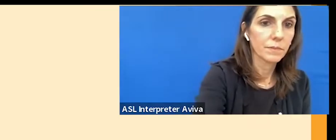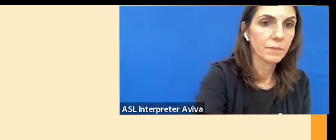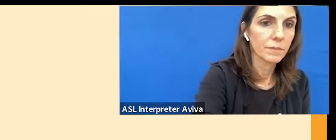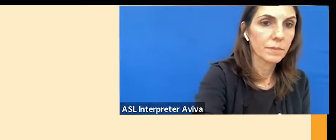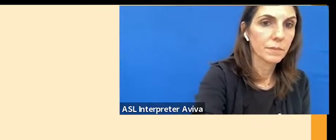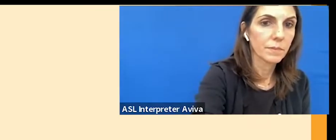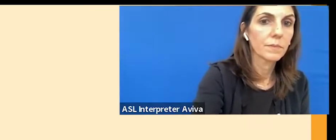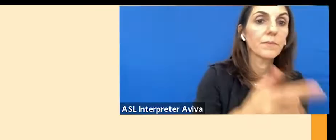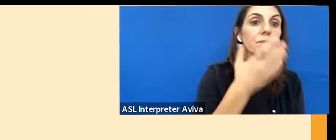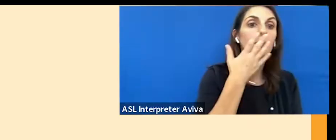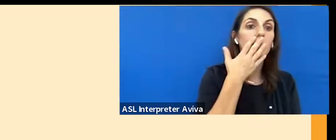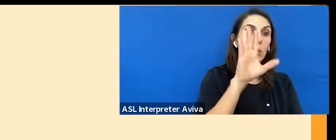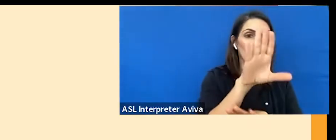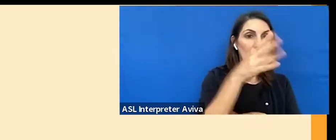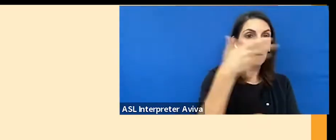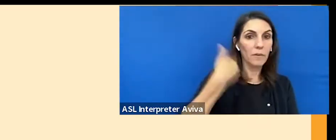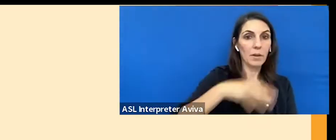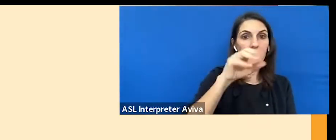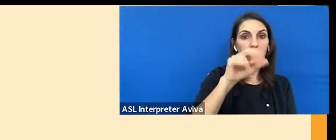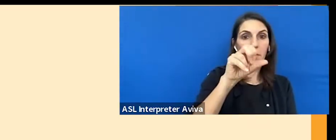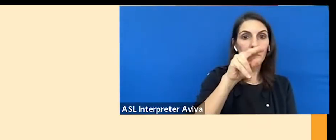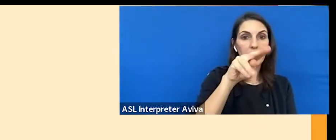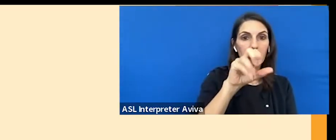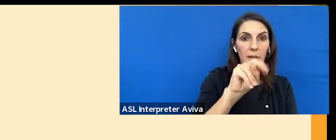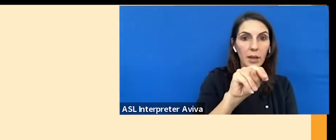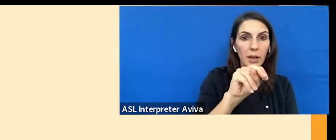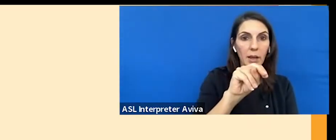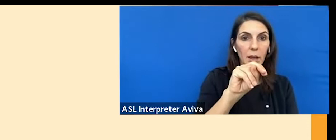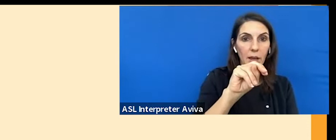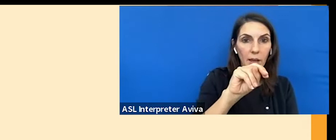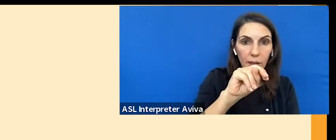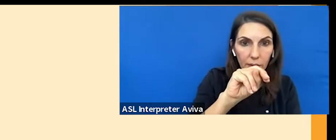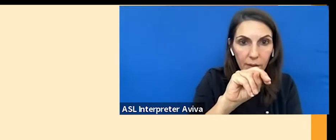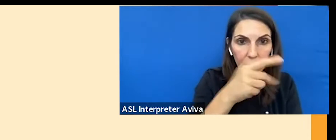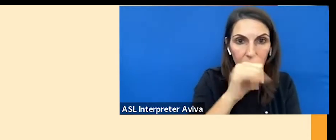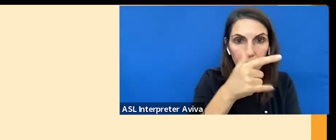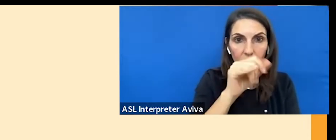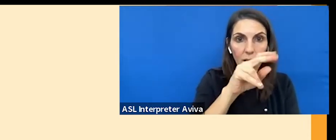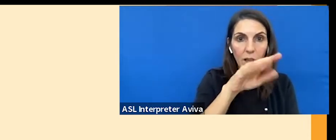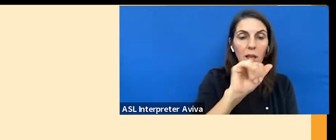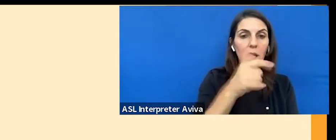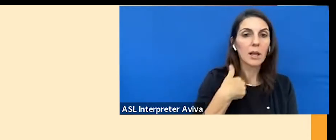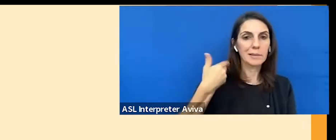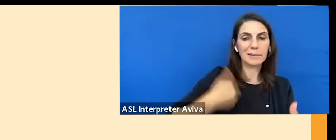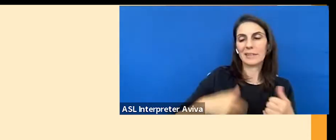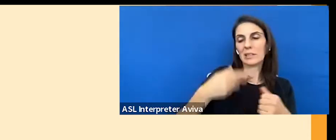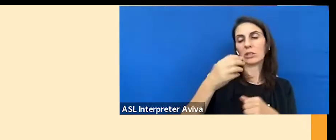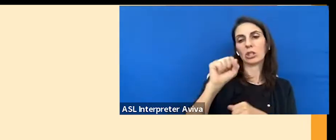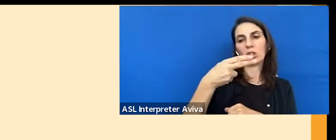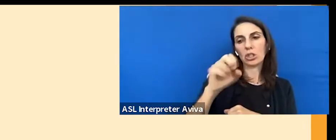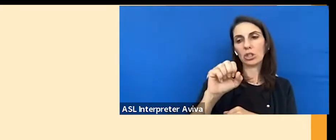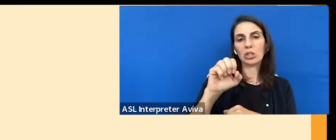Good afternoon. My name is Maria Angelica. My pronouns are she and they. And today we will be providing interpretation